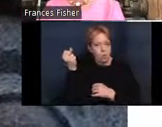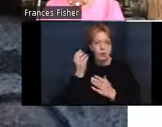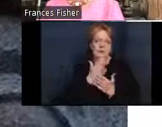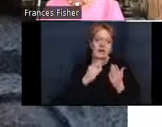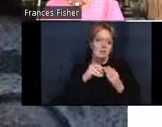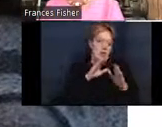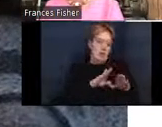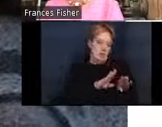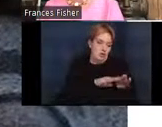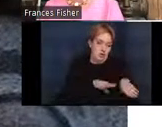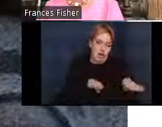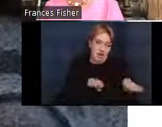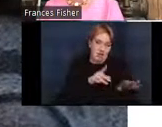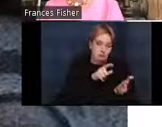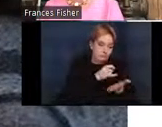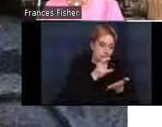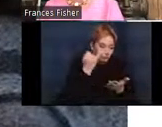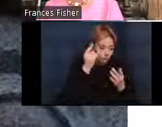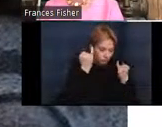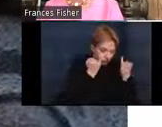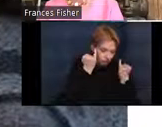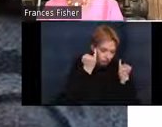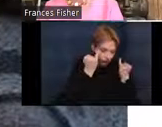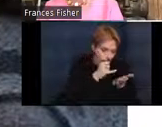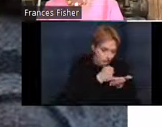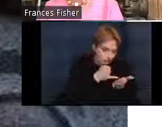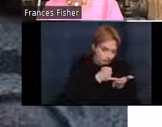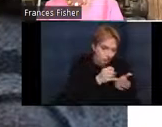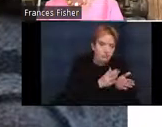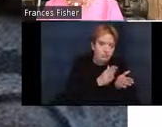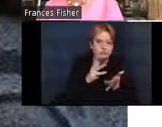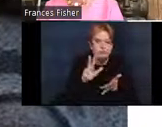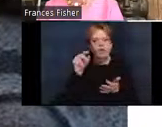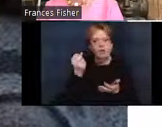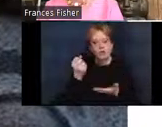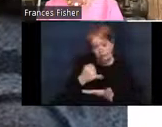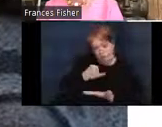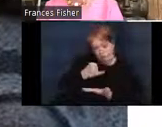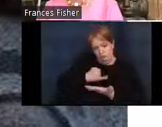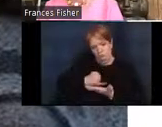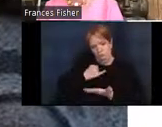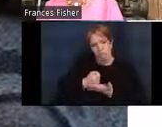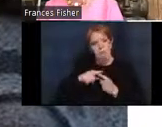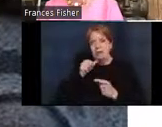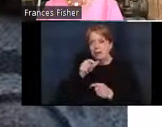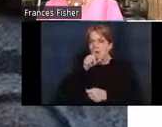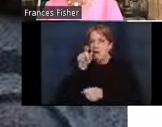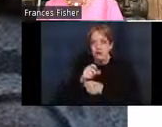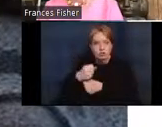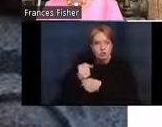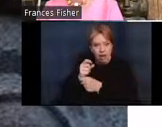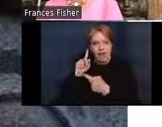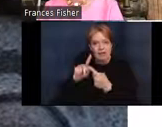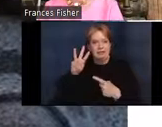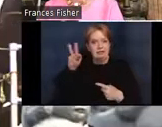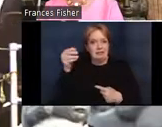actually didn't get to bring to life until the 60s. So she was very determined and persistent with her vision. Next slide,